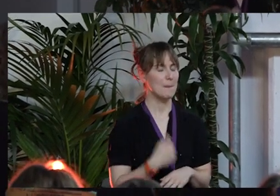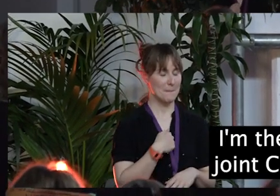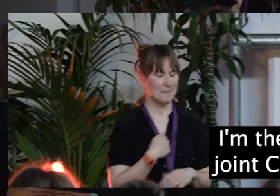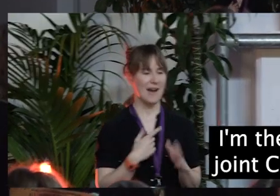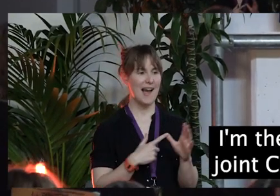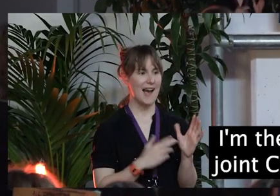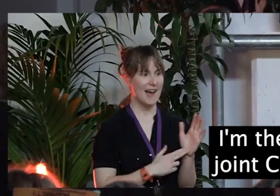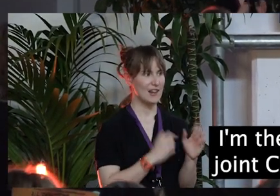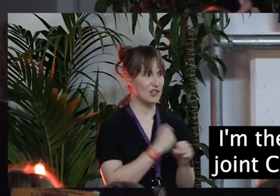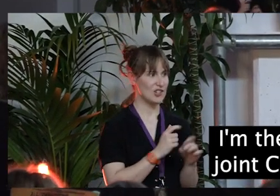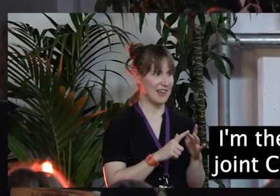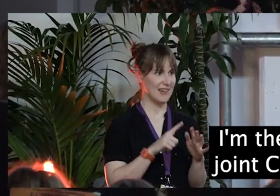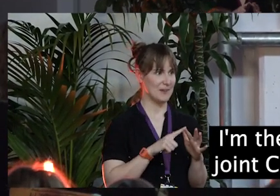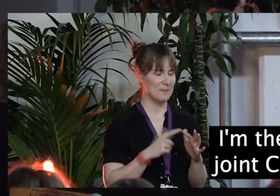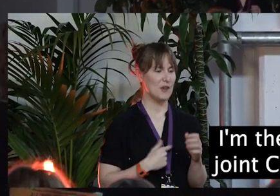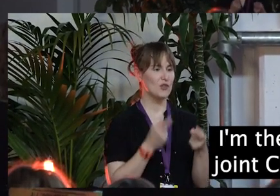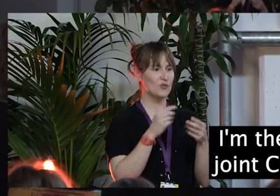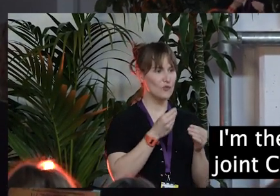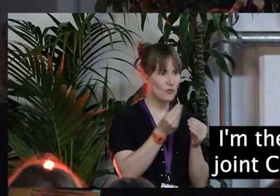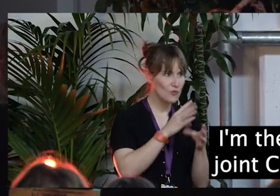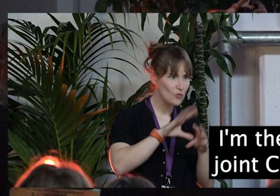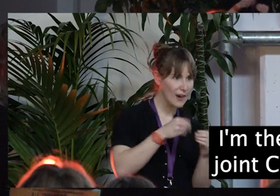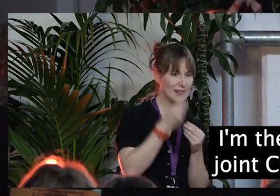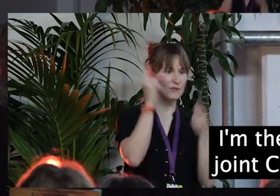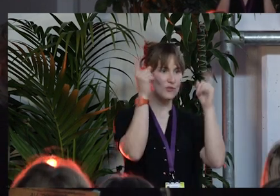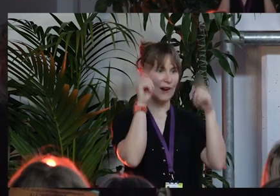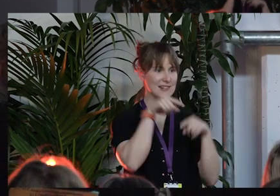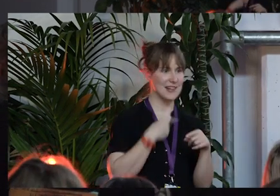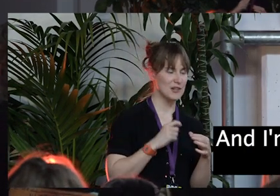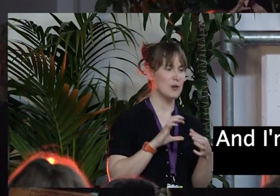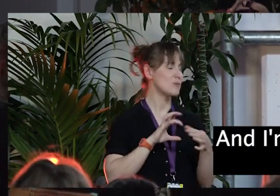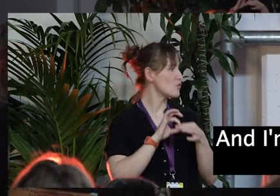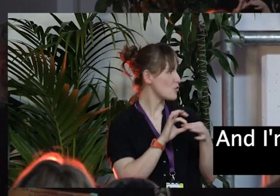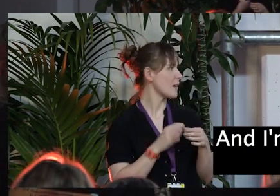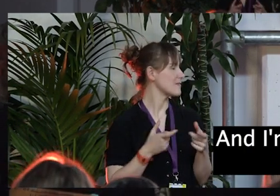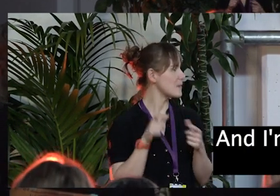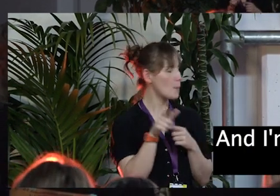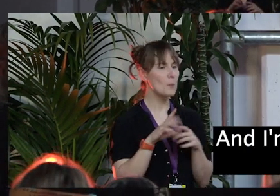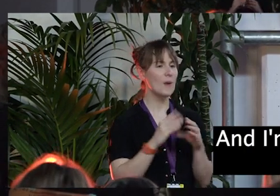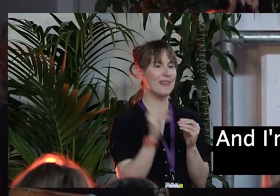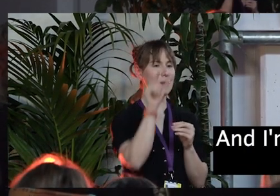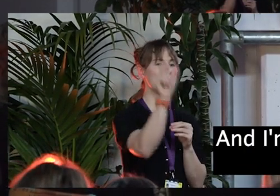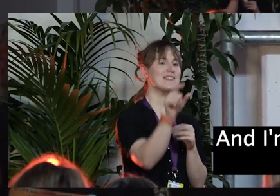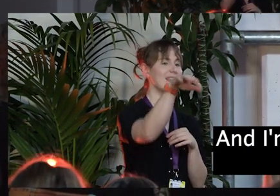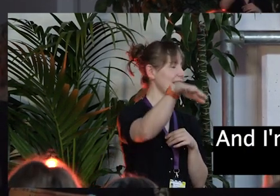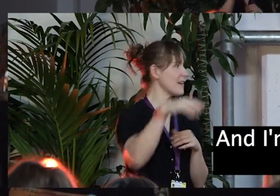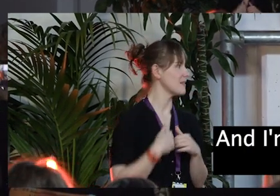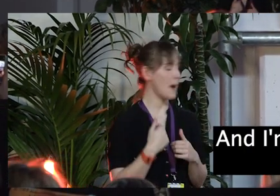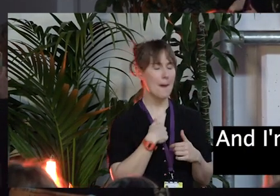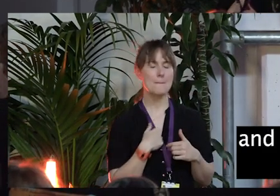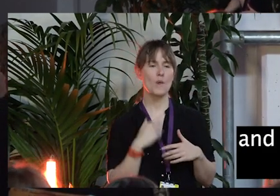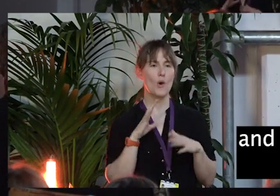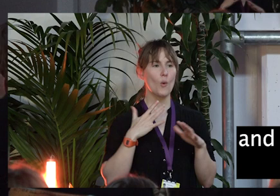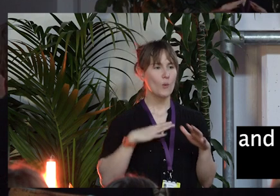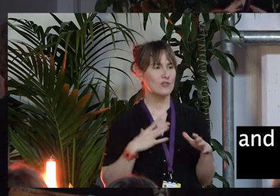I'm Angie, I'm the creative director of Trigger and joint CEO with Natalie, who's over there. And I'm here to talk a bit about Trigger and how